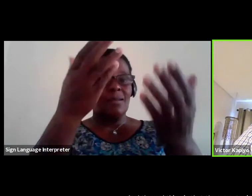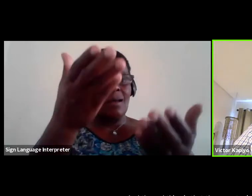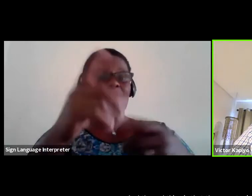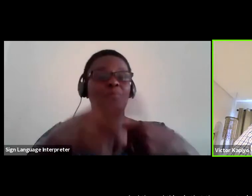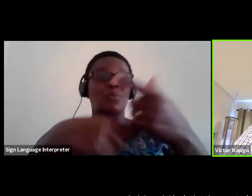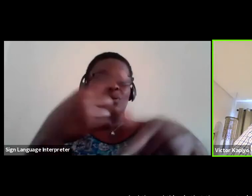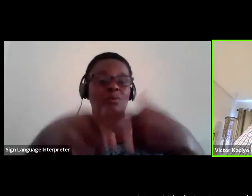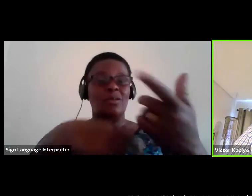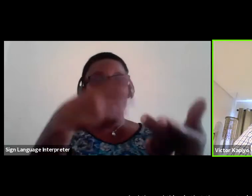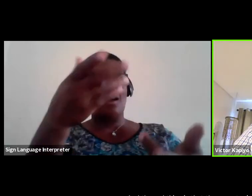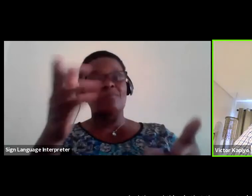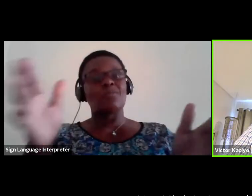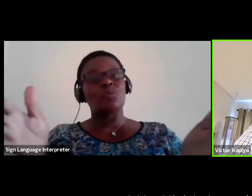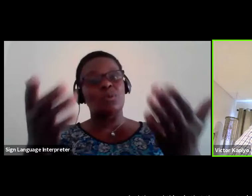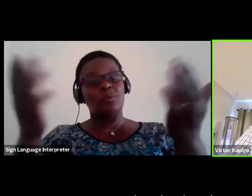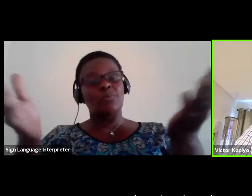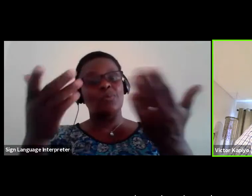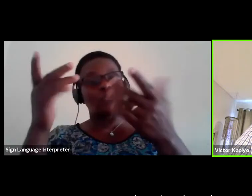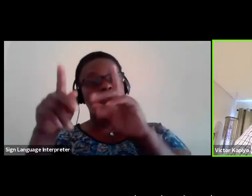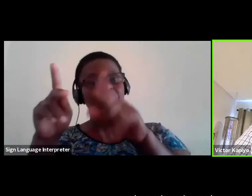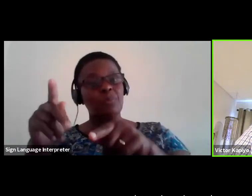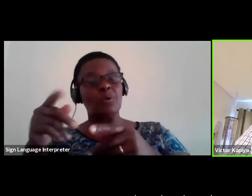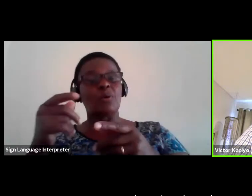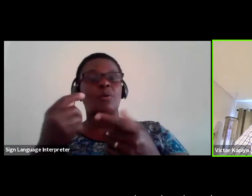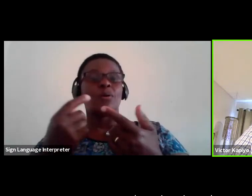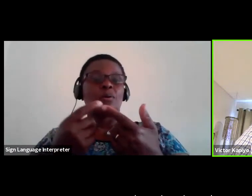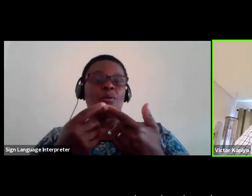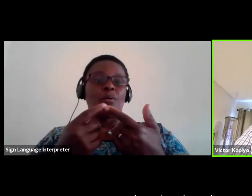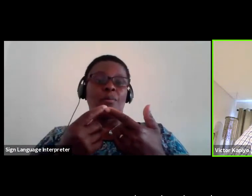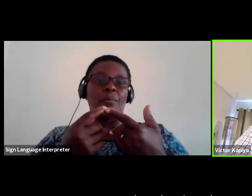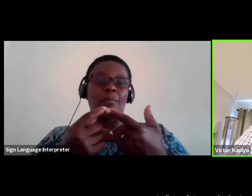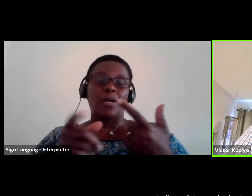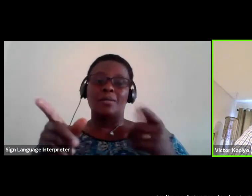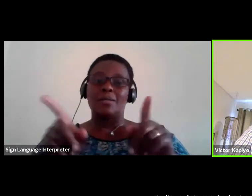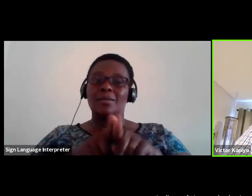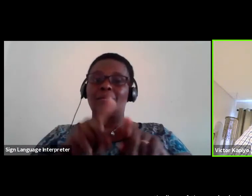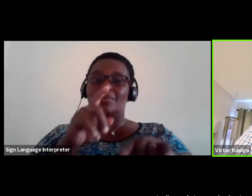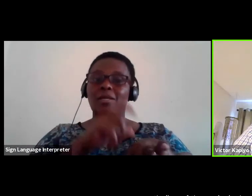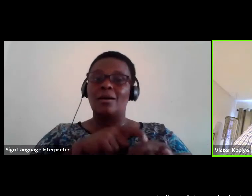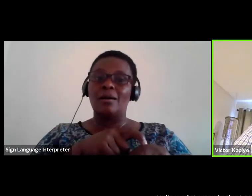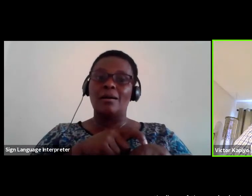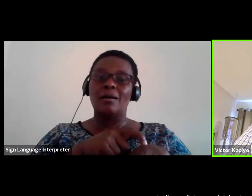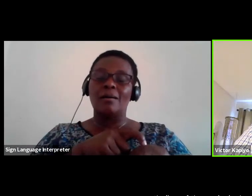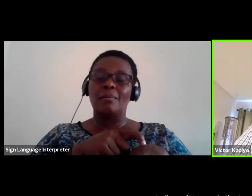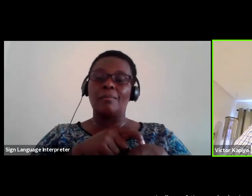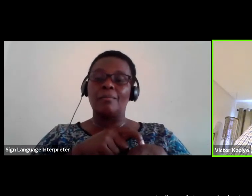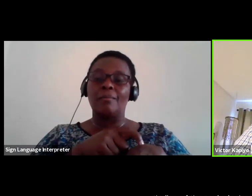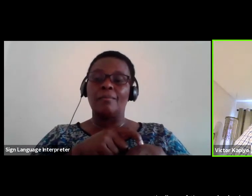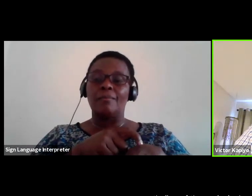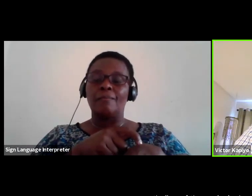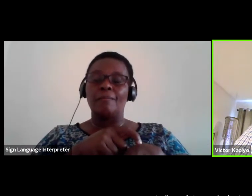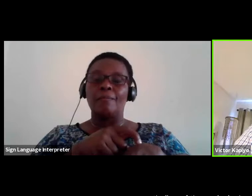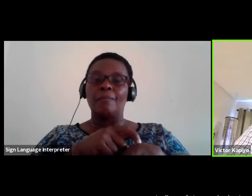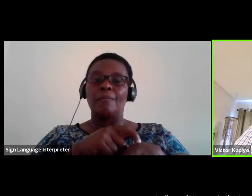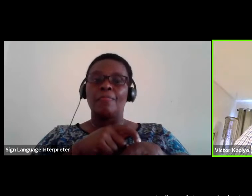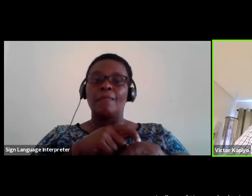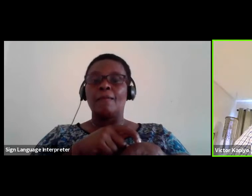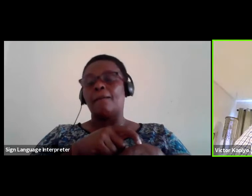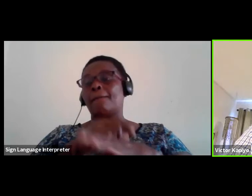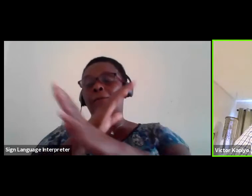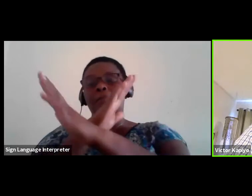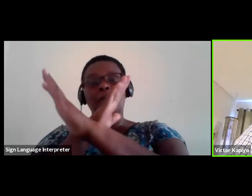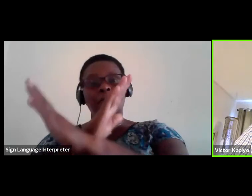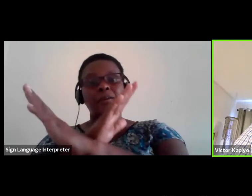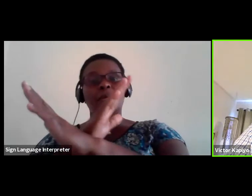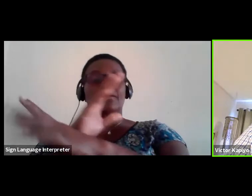improve the lives of the people are also being used at the same time to curtail the enjoyment of fundamental rights